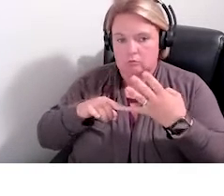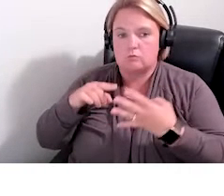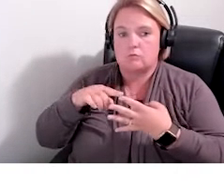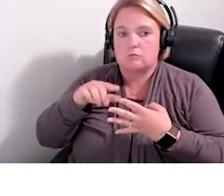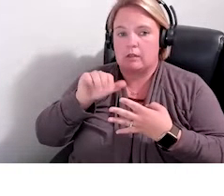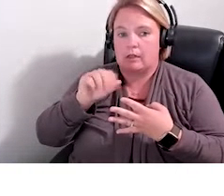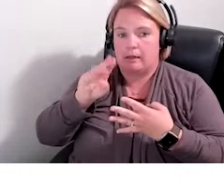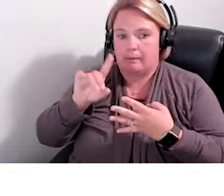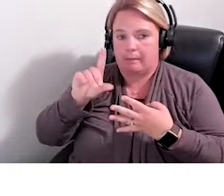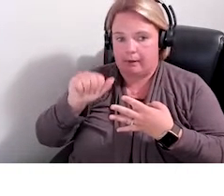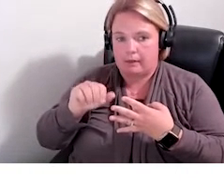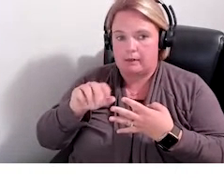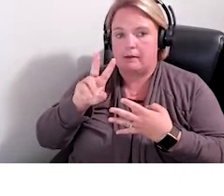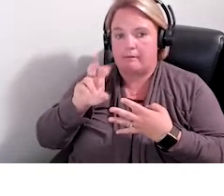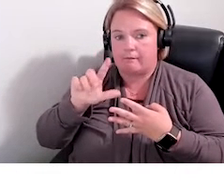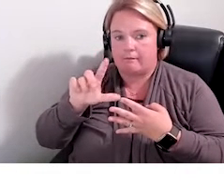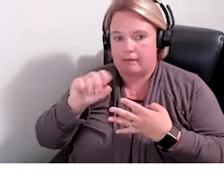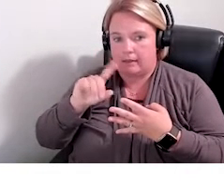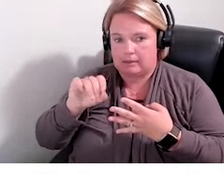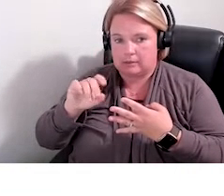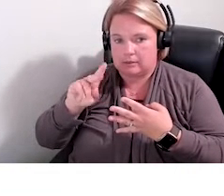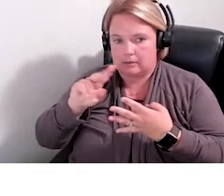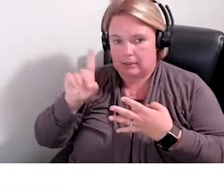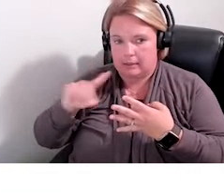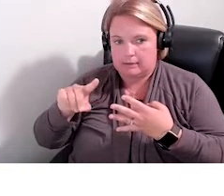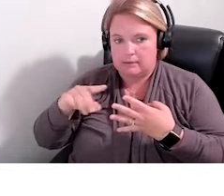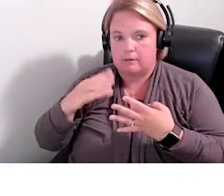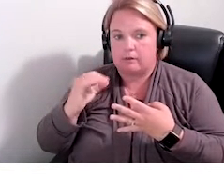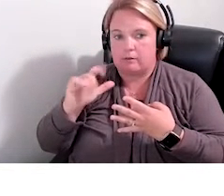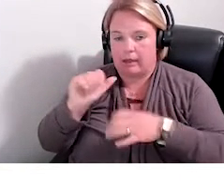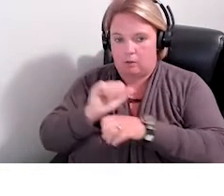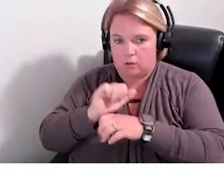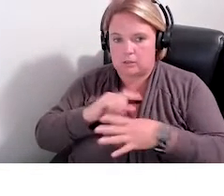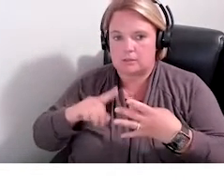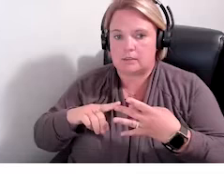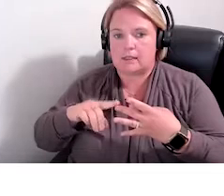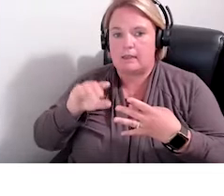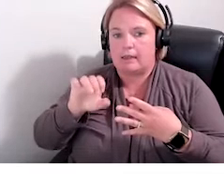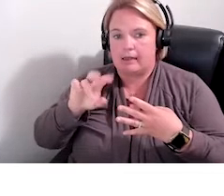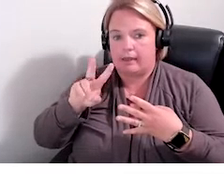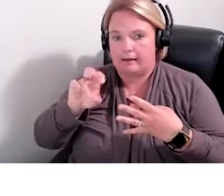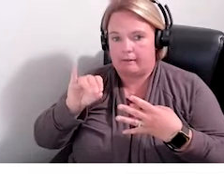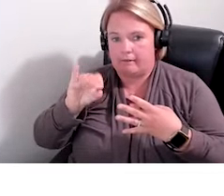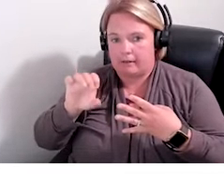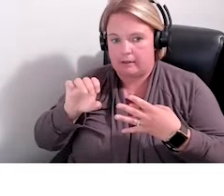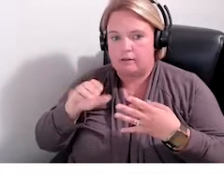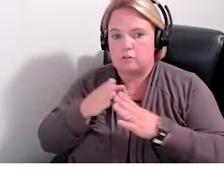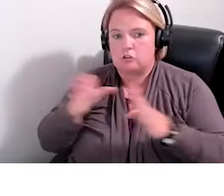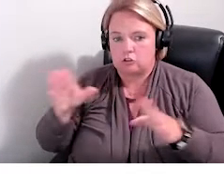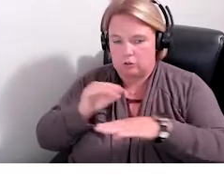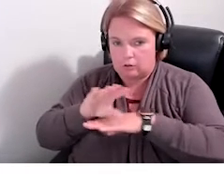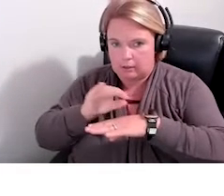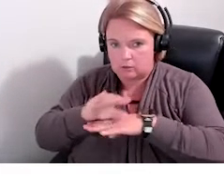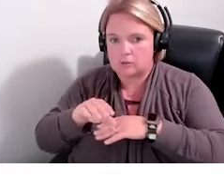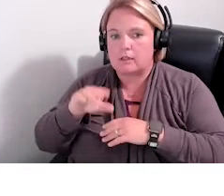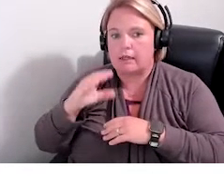Amanda Velasquez from CalWorks, a counselor from CalWorks. We got Evie Conchetas, counselor with General Counseling with